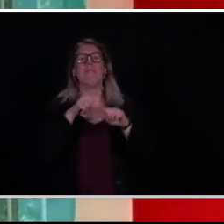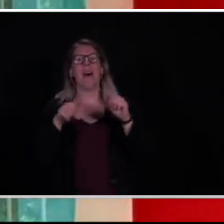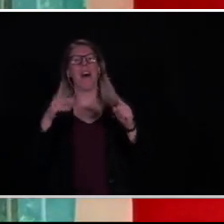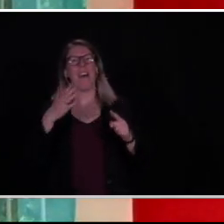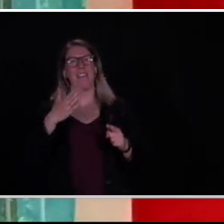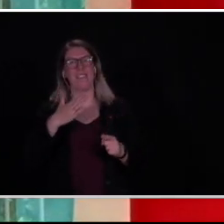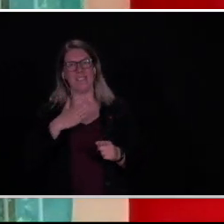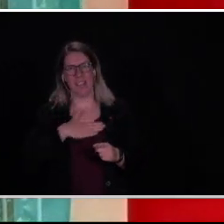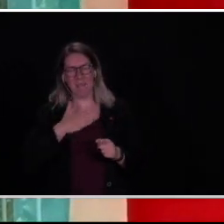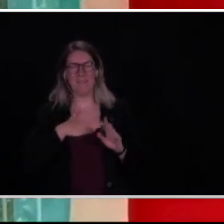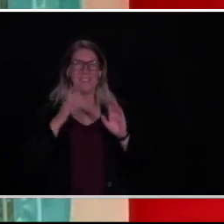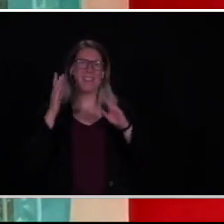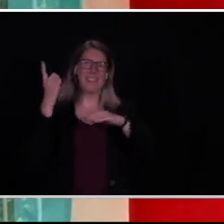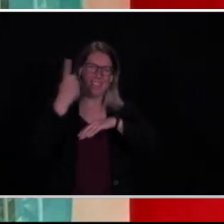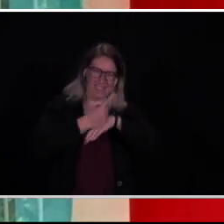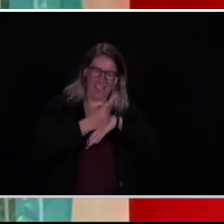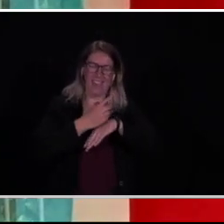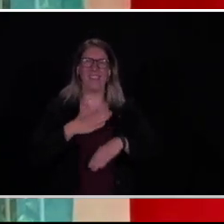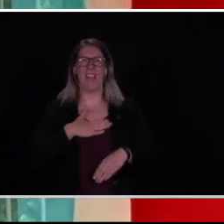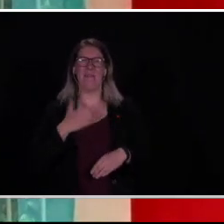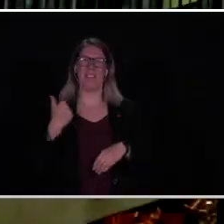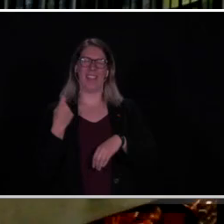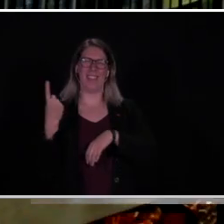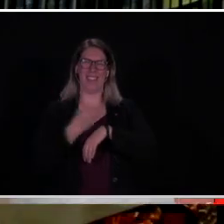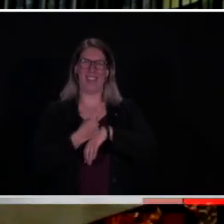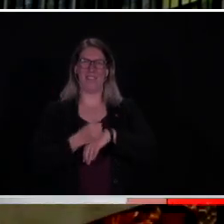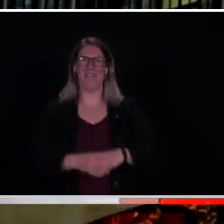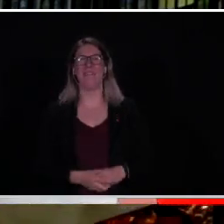wish everyone a great day and happy Canada.